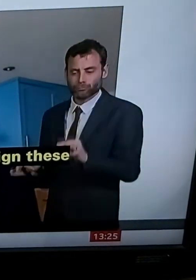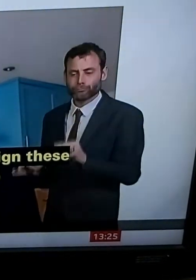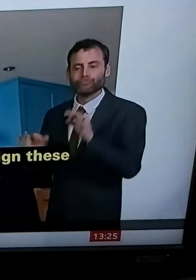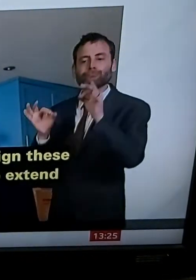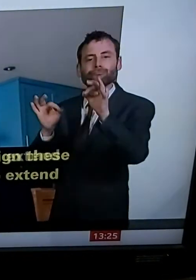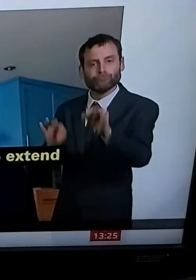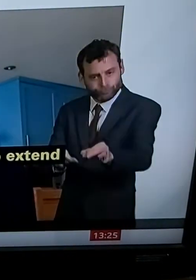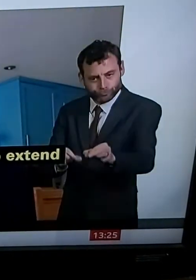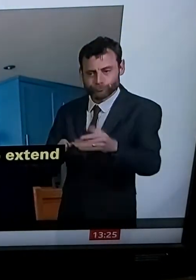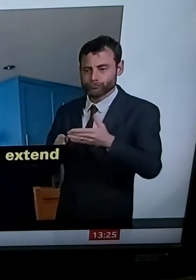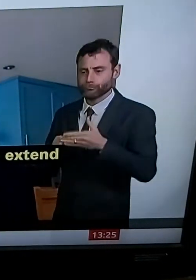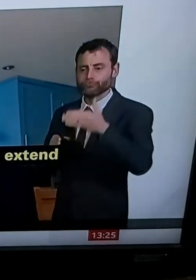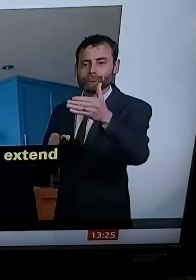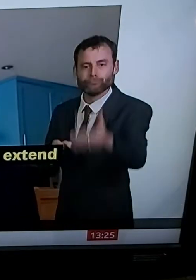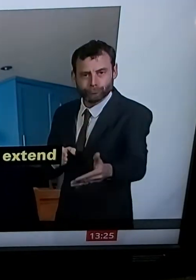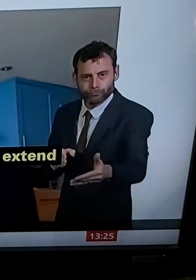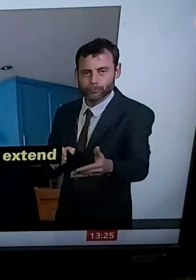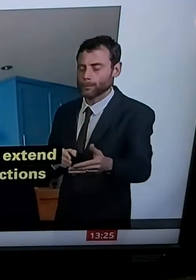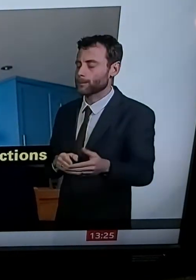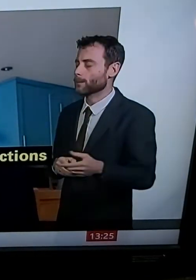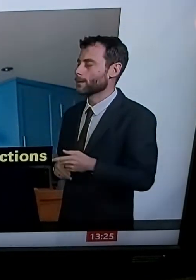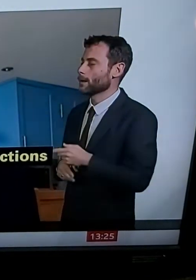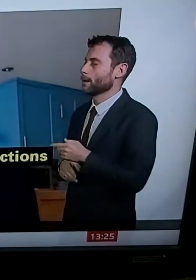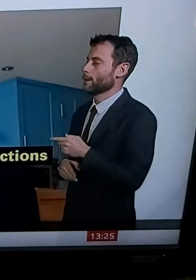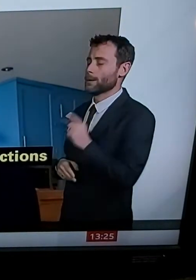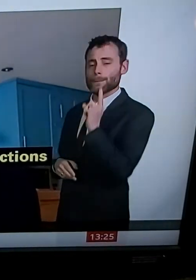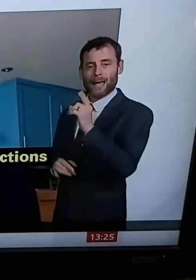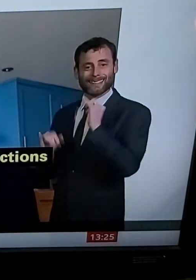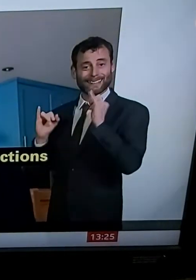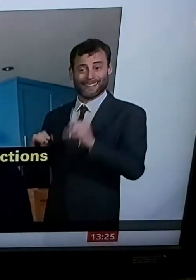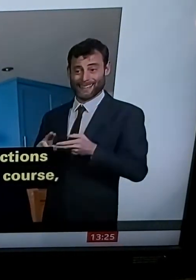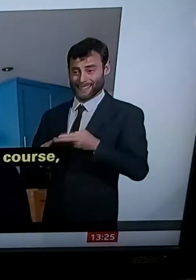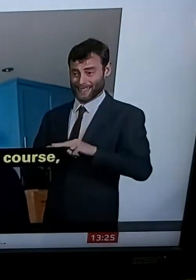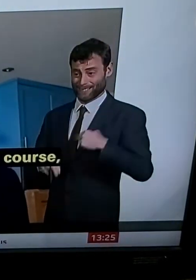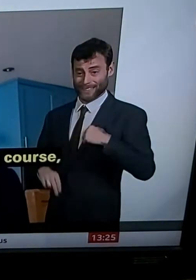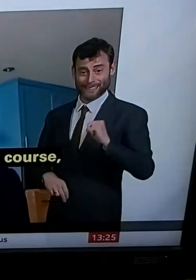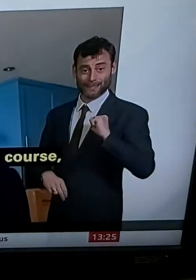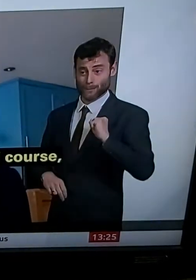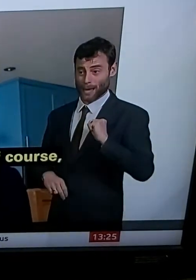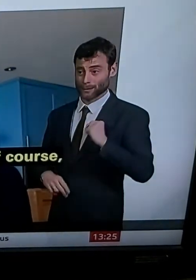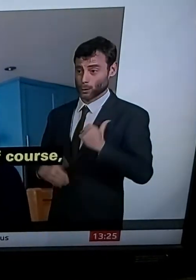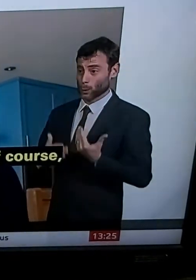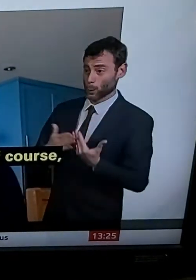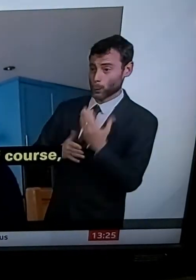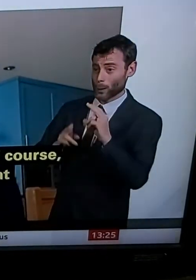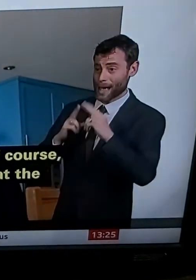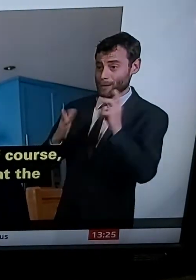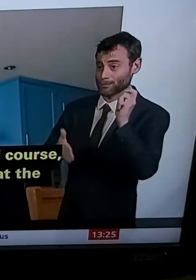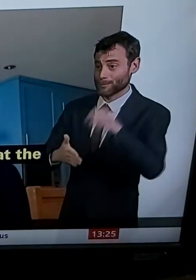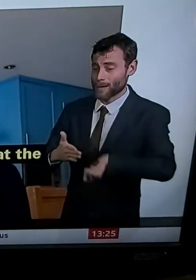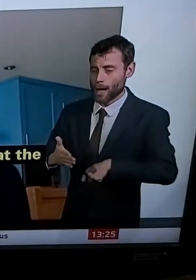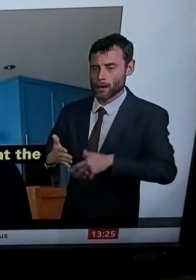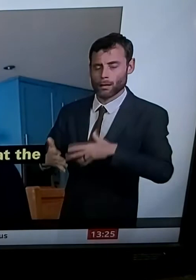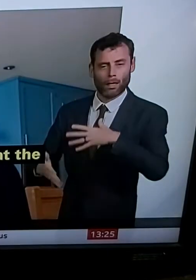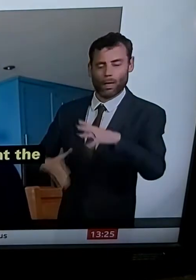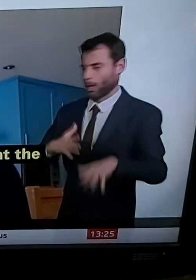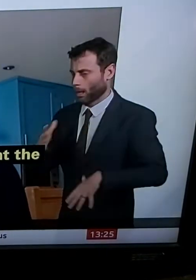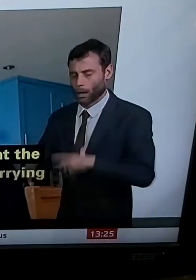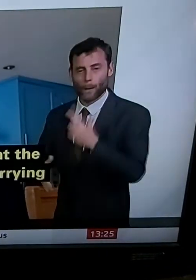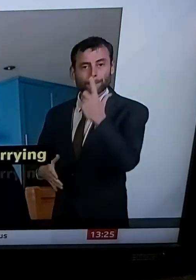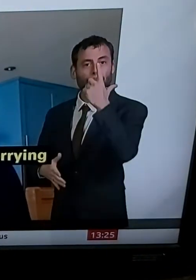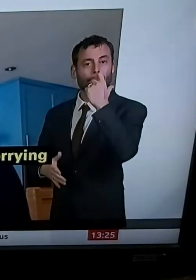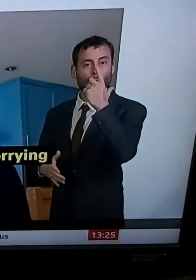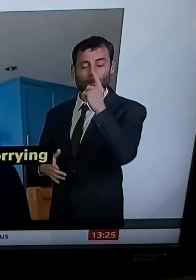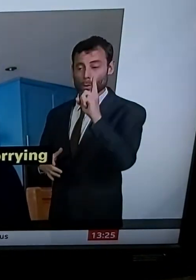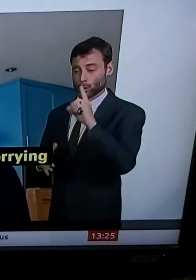The downside, of course, is that anyone trying to move at the moment, it's incredibly worrying, and that those housing chains could well fall through, and some people will be